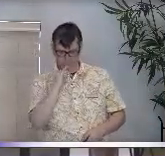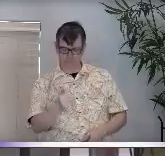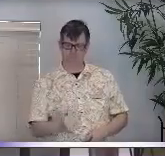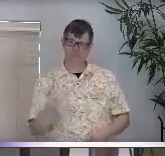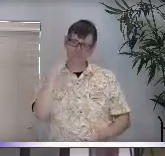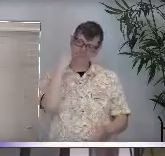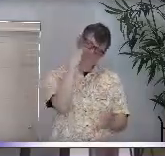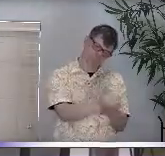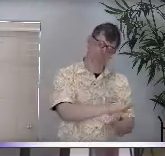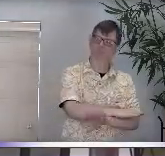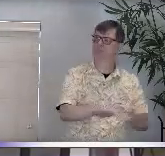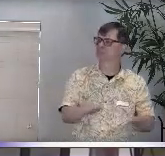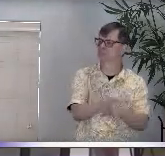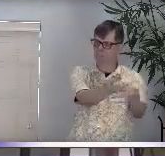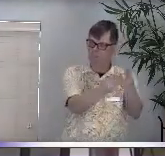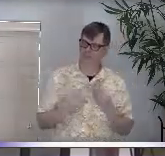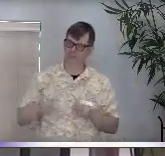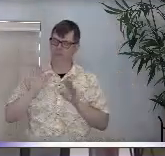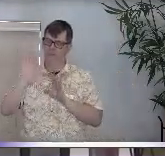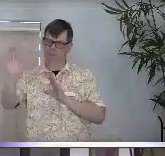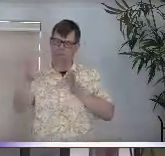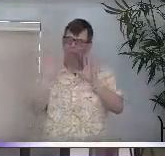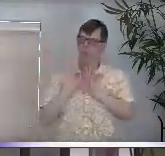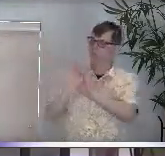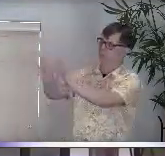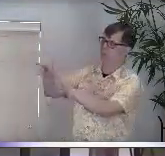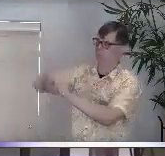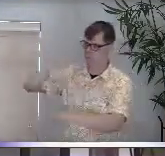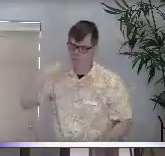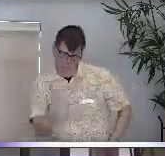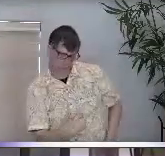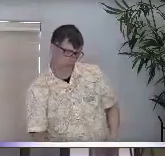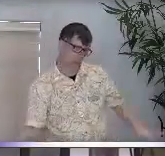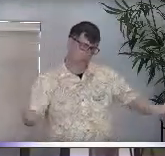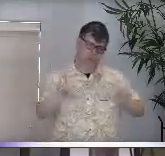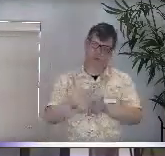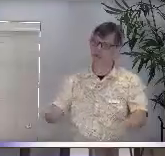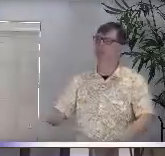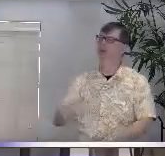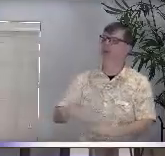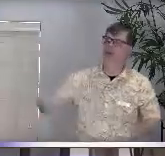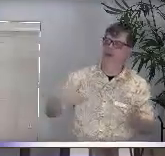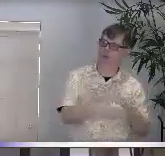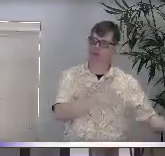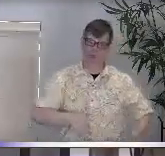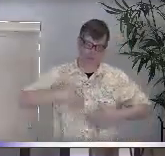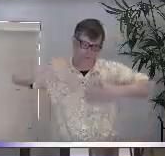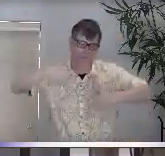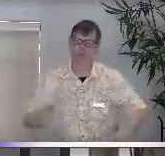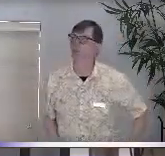valid, and that no one can take that away from you. And even if they don't agree with it, you still have the right to act and move and breathe and